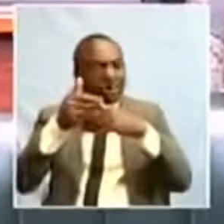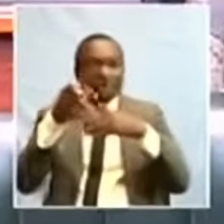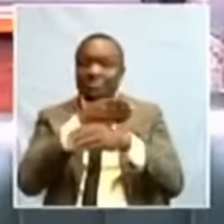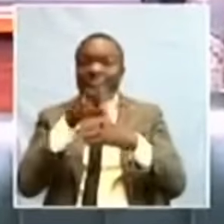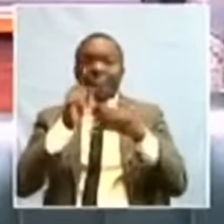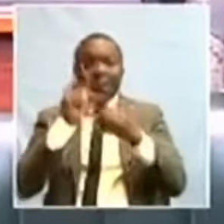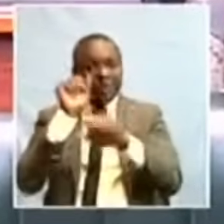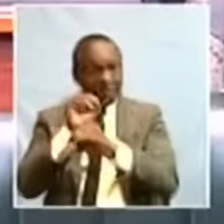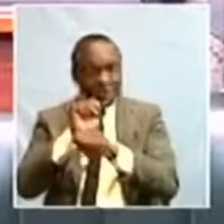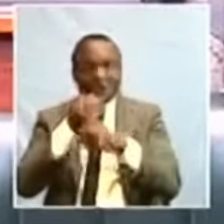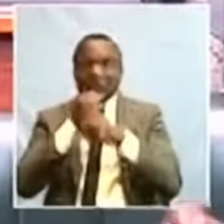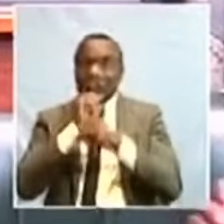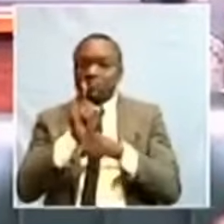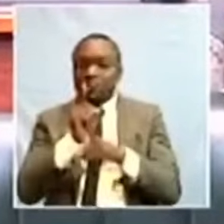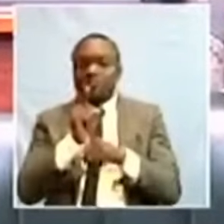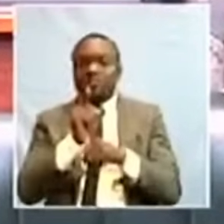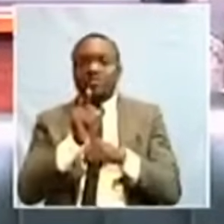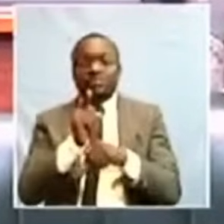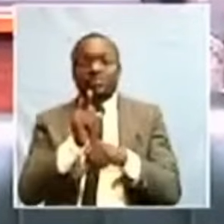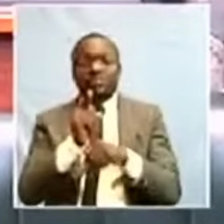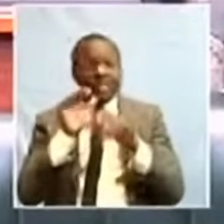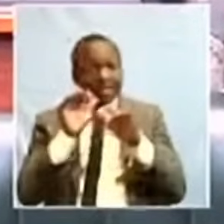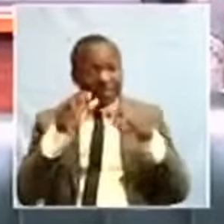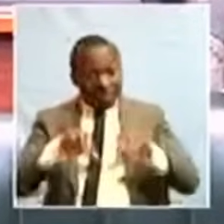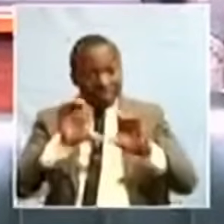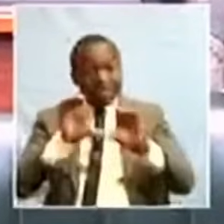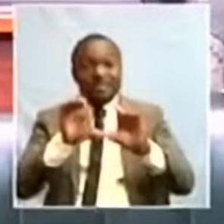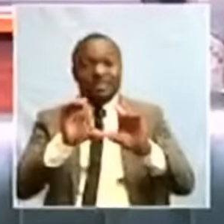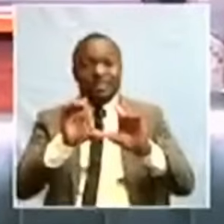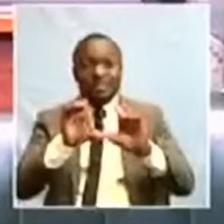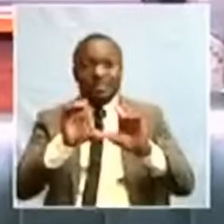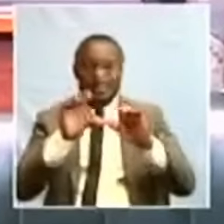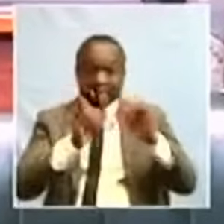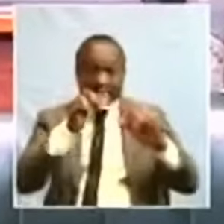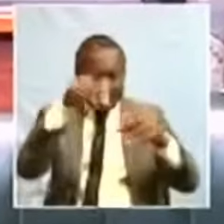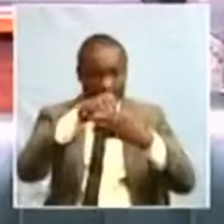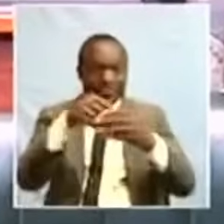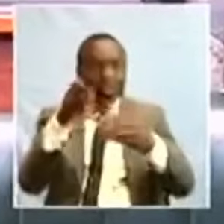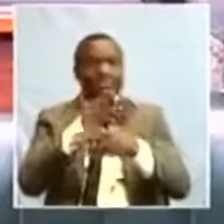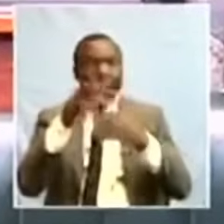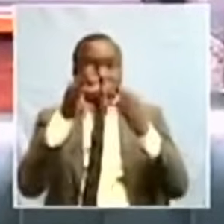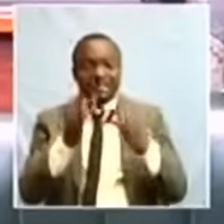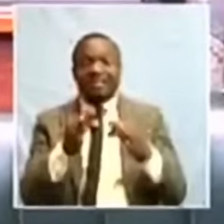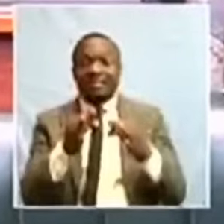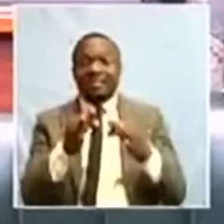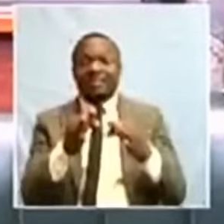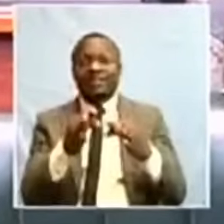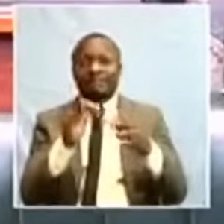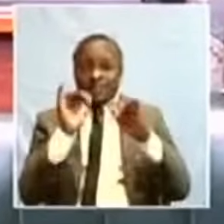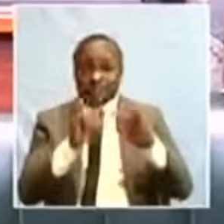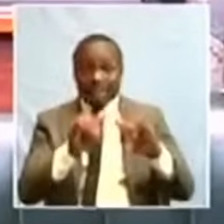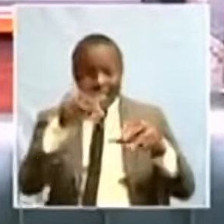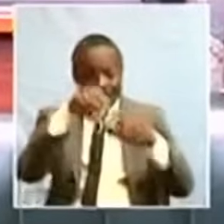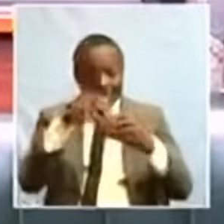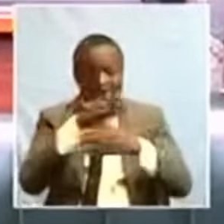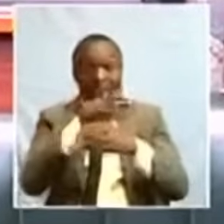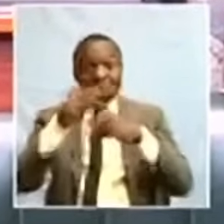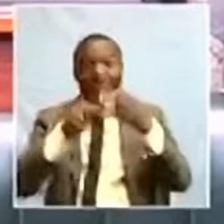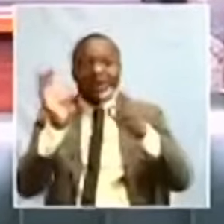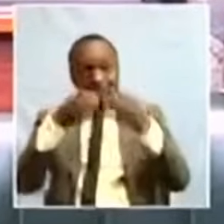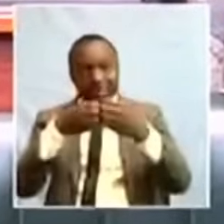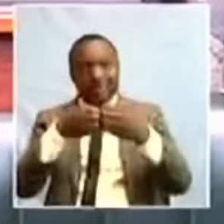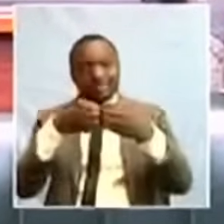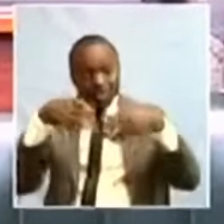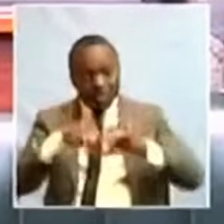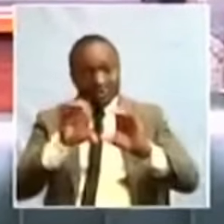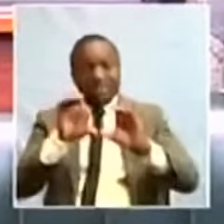working to ensure that they remain out of business, because when they remain in business, the banks also remain in business. I'm sure there is a